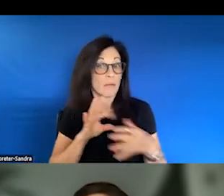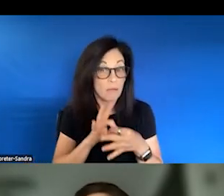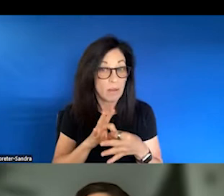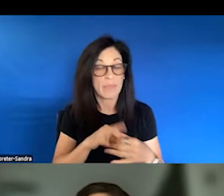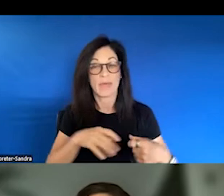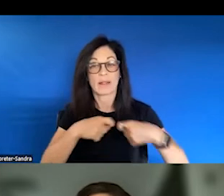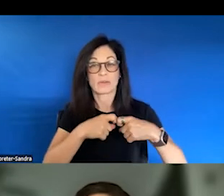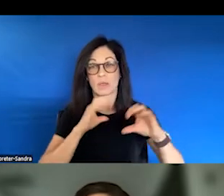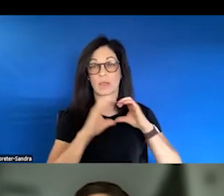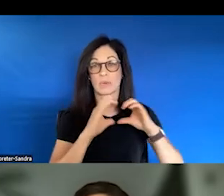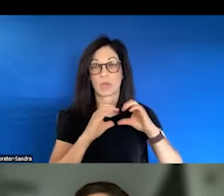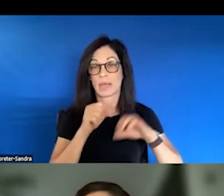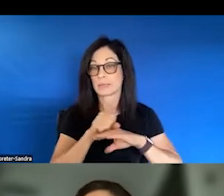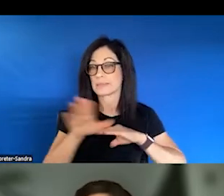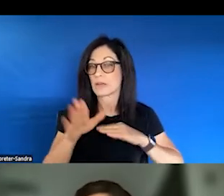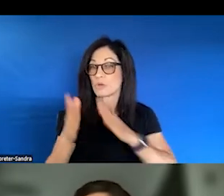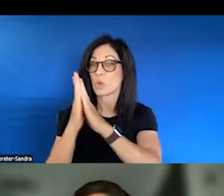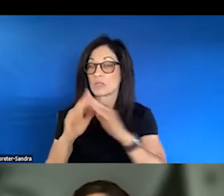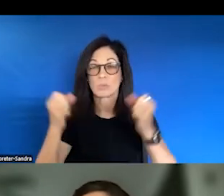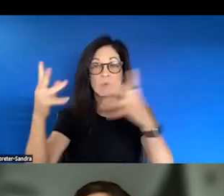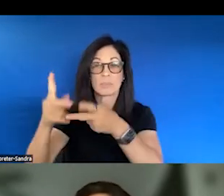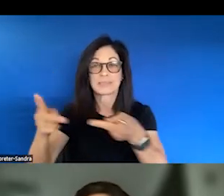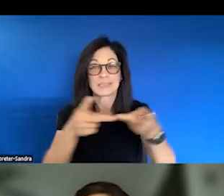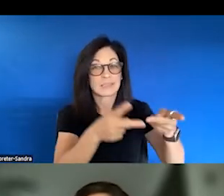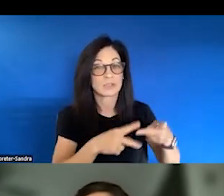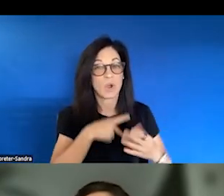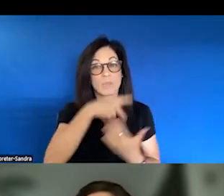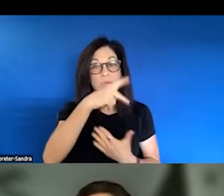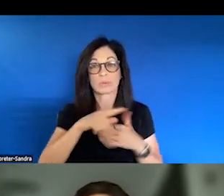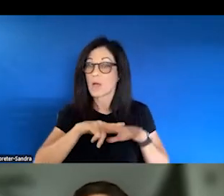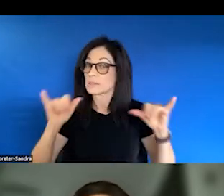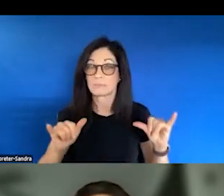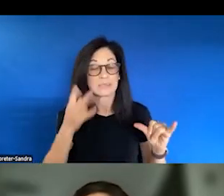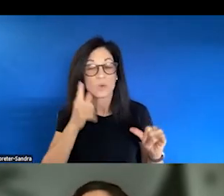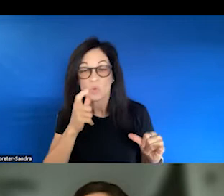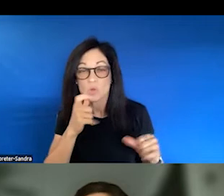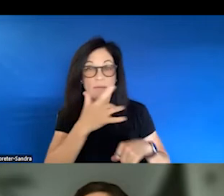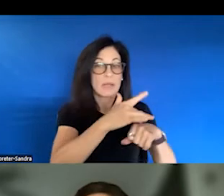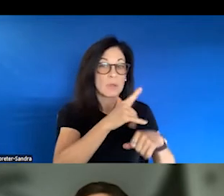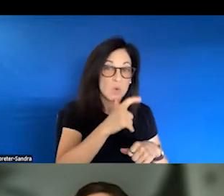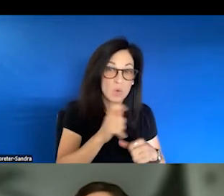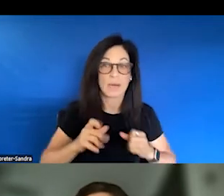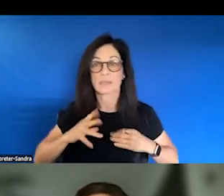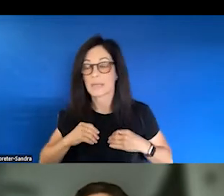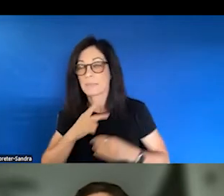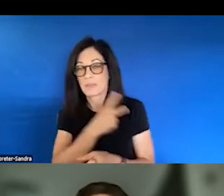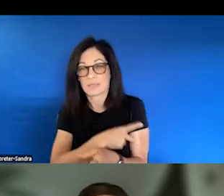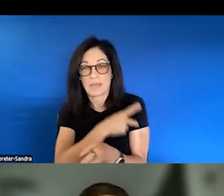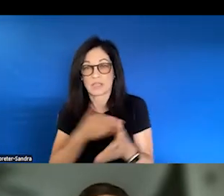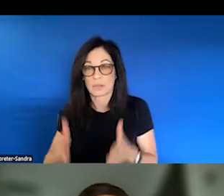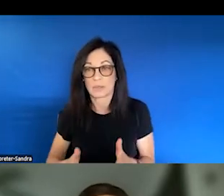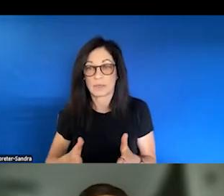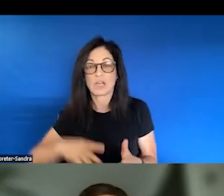electronically communicate and send requests out to multiple facilities or programs at the same time to see who has availability and who can accept their patient, driving